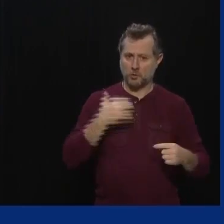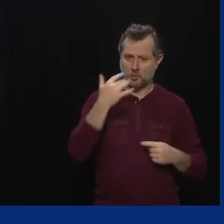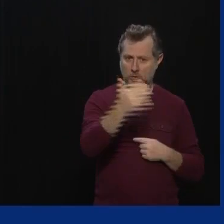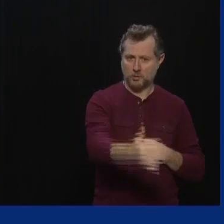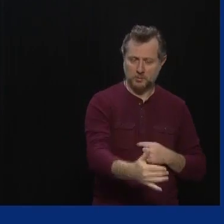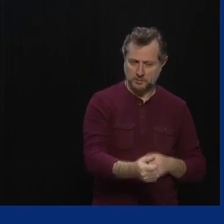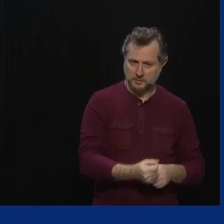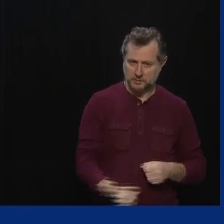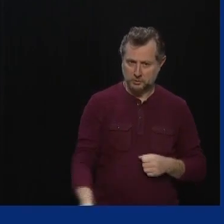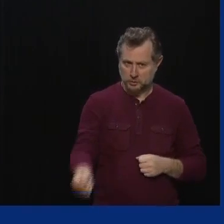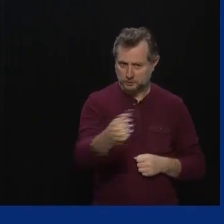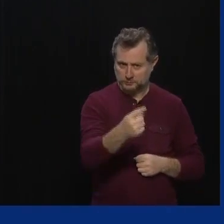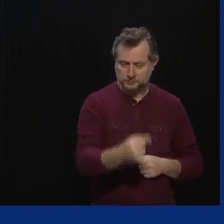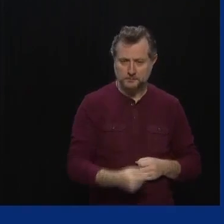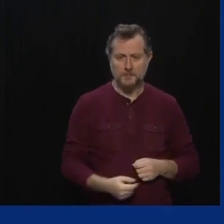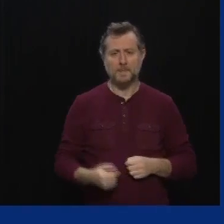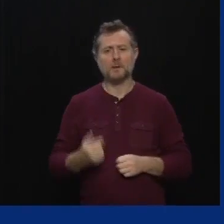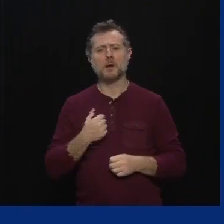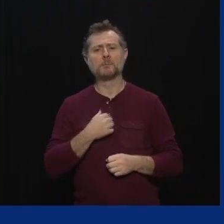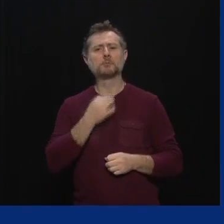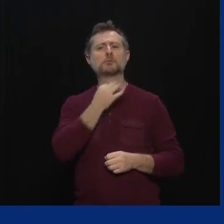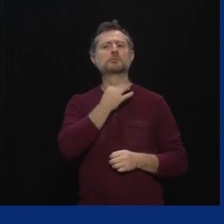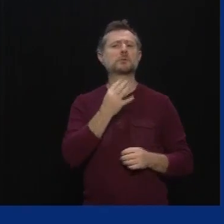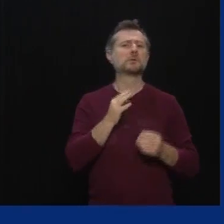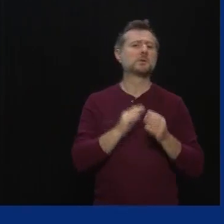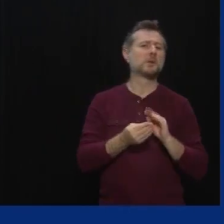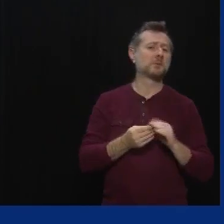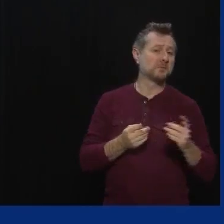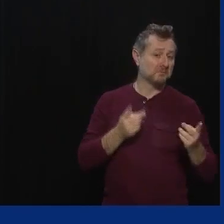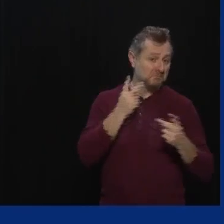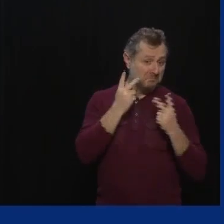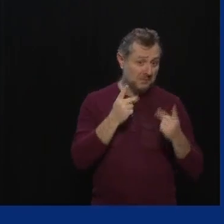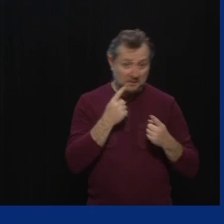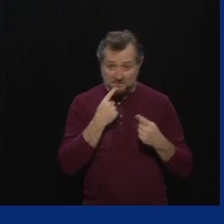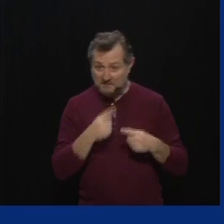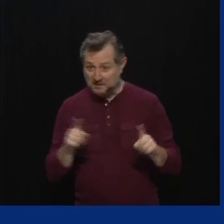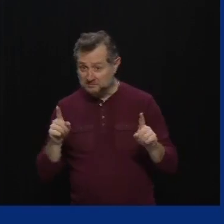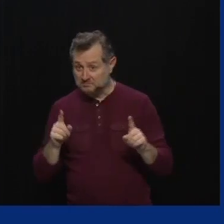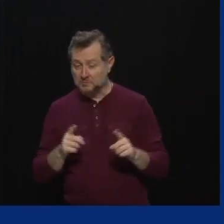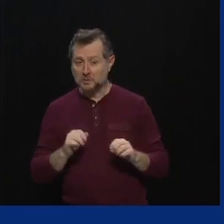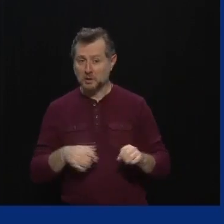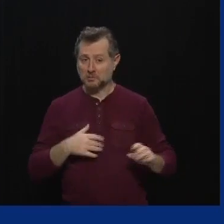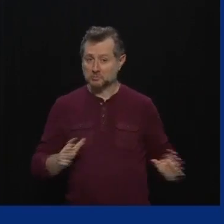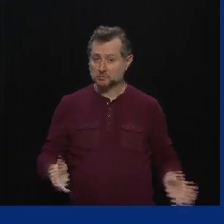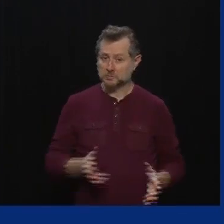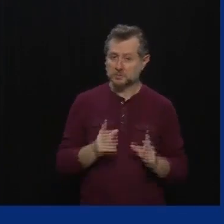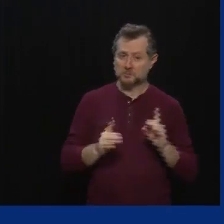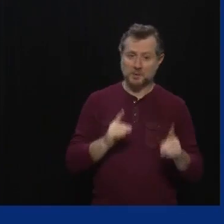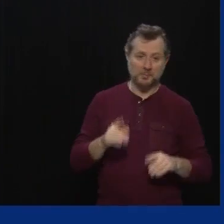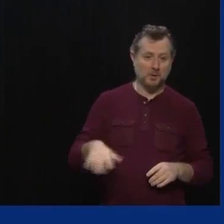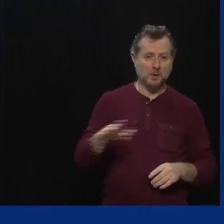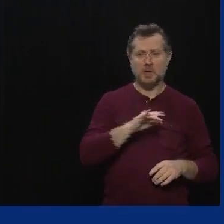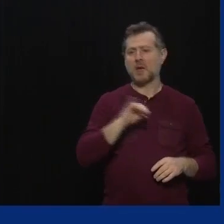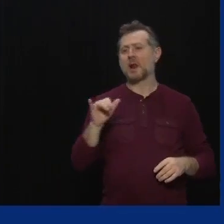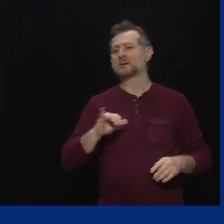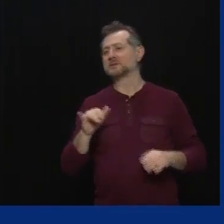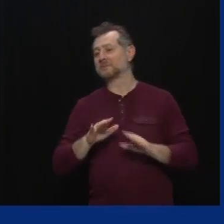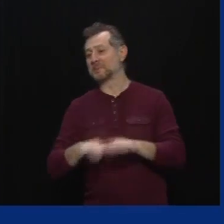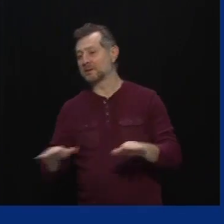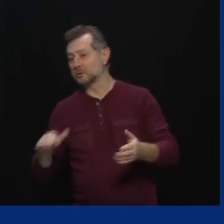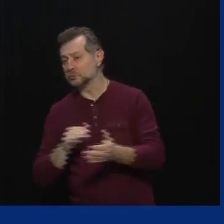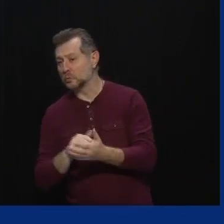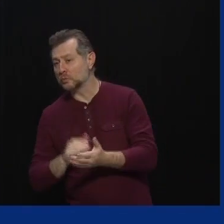see how effective the approach is just to encourage people and have many pediatricians make it part of a child's checkup or part of their